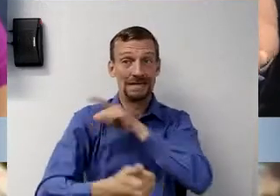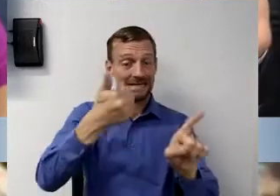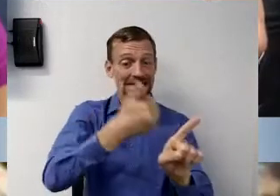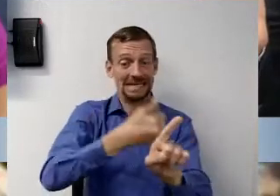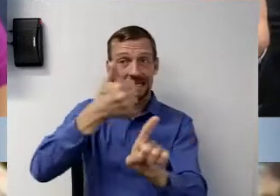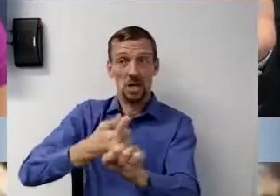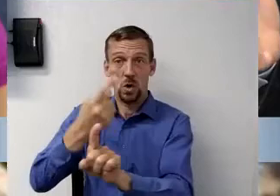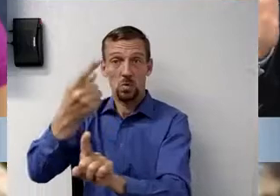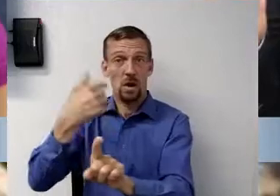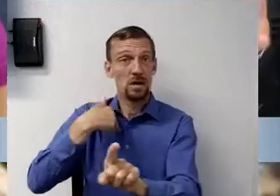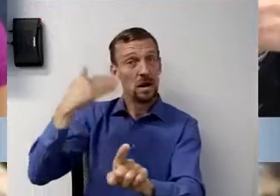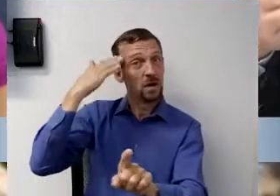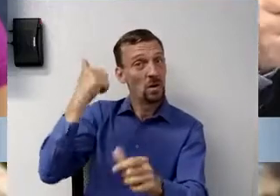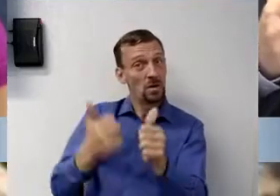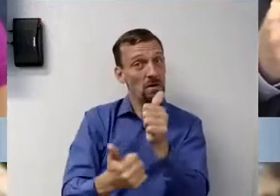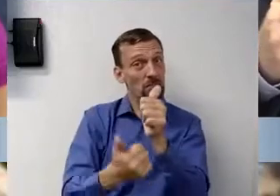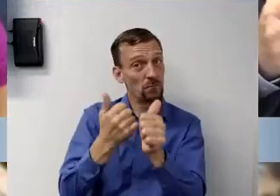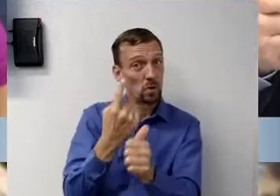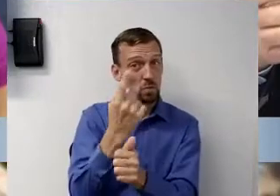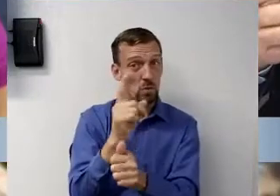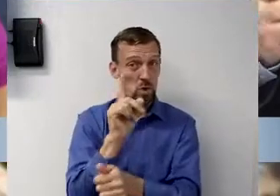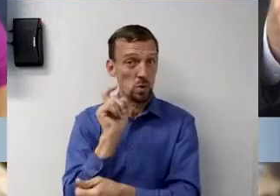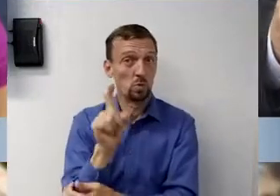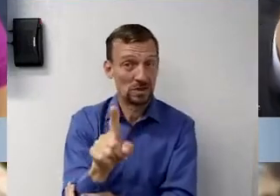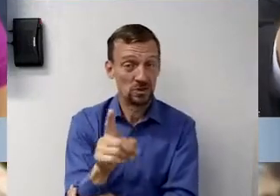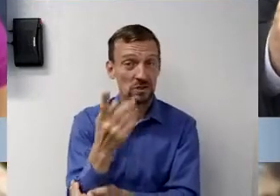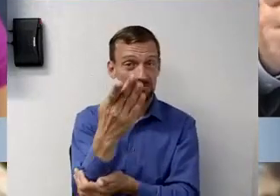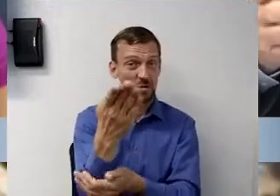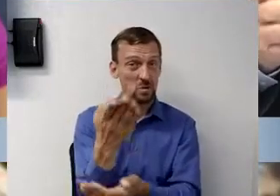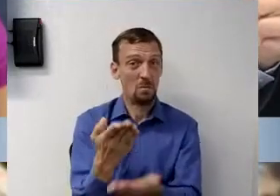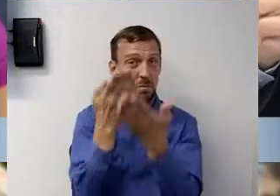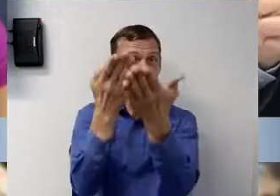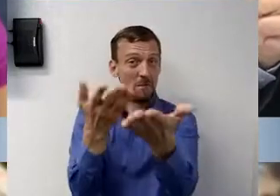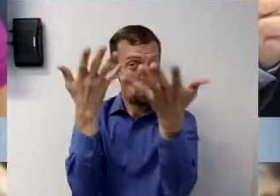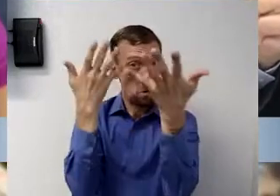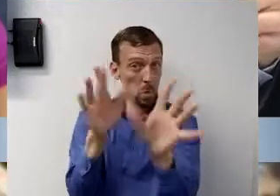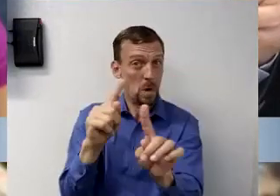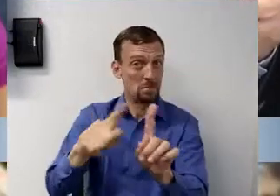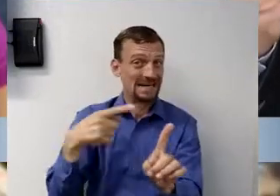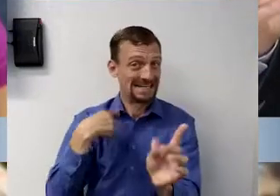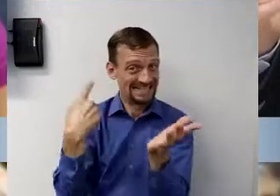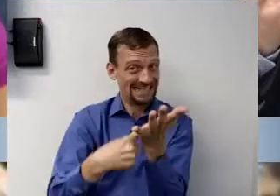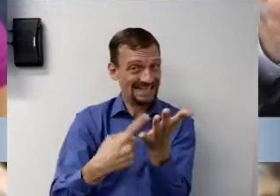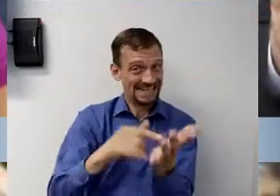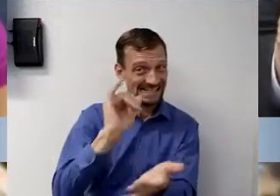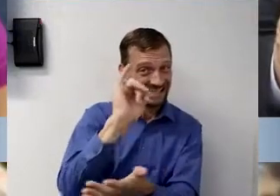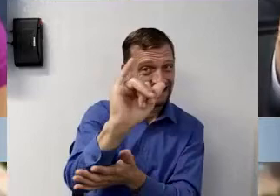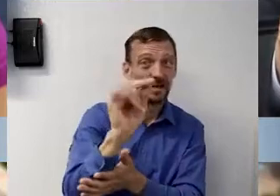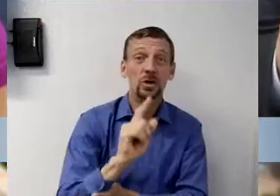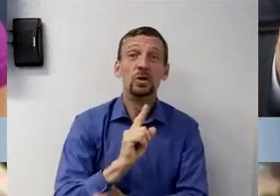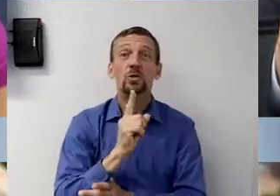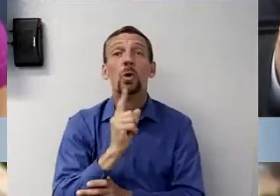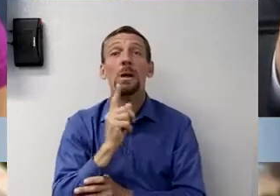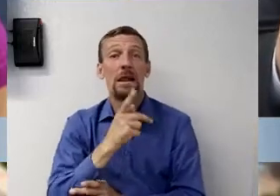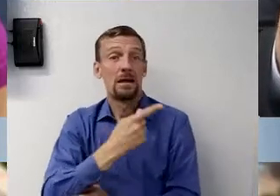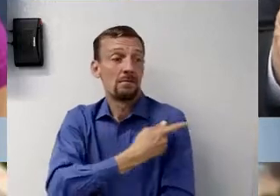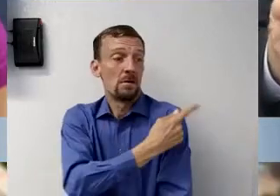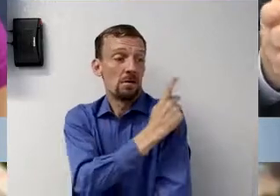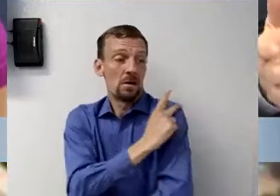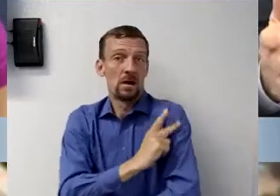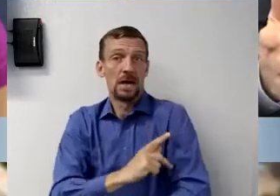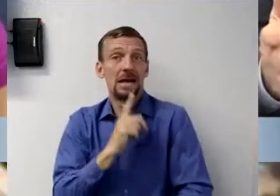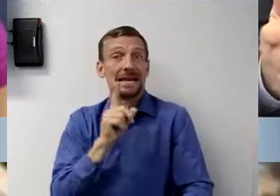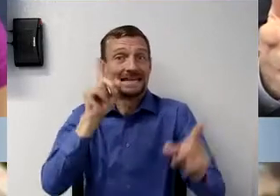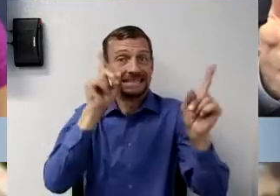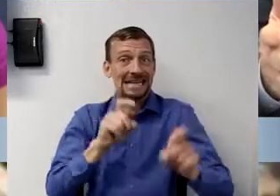is one of the questions that came up, so I'm kind of getting out in front of it a little bit, but Patients get tested